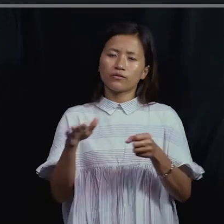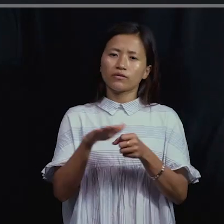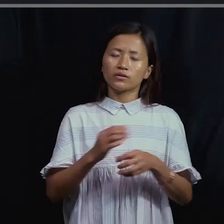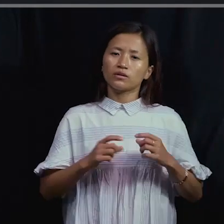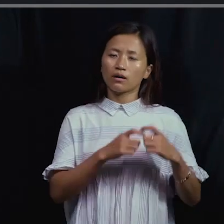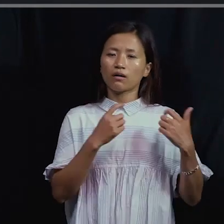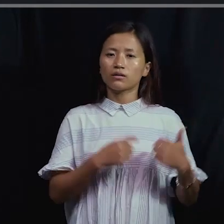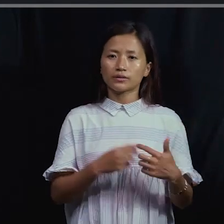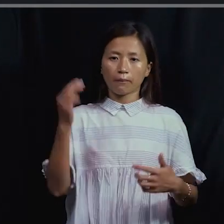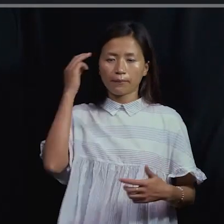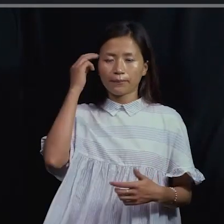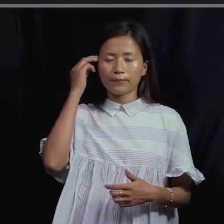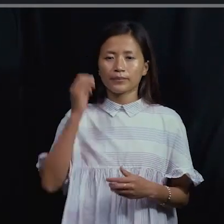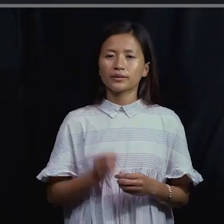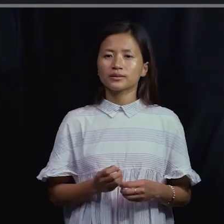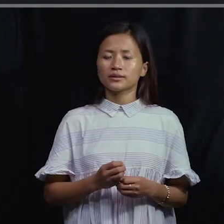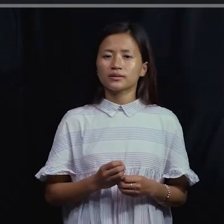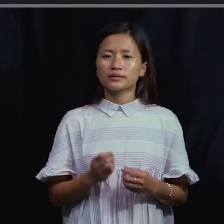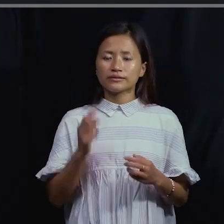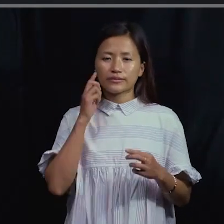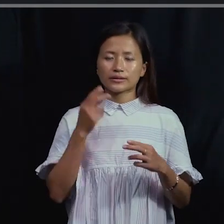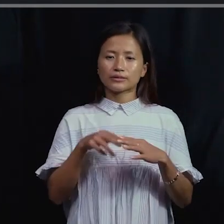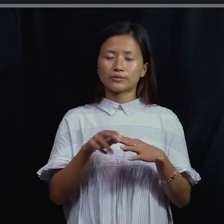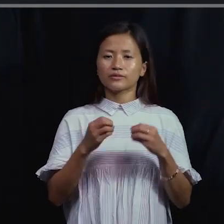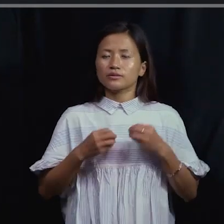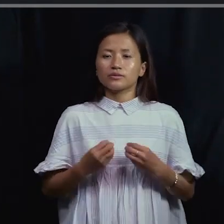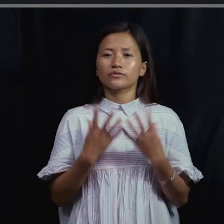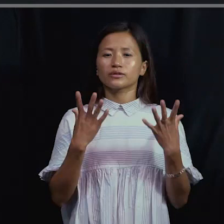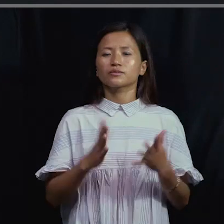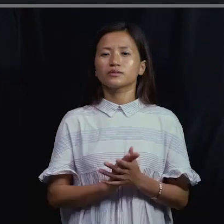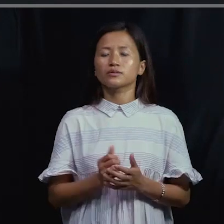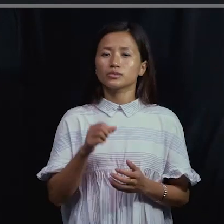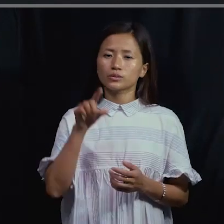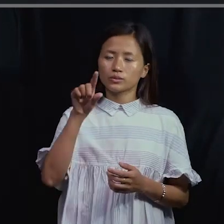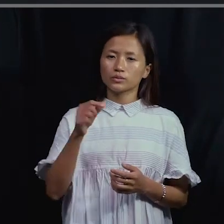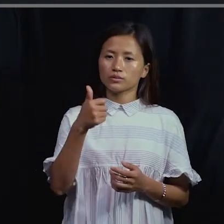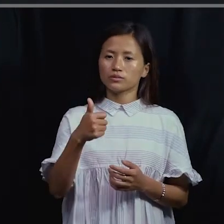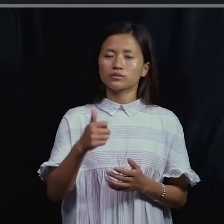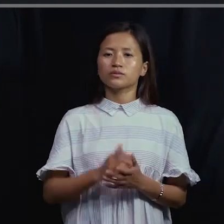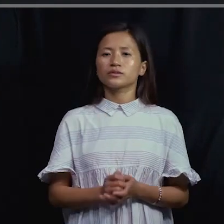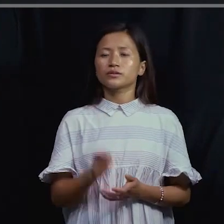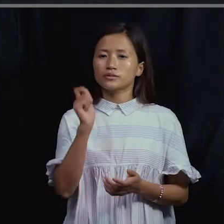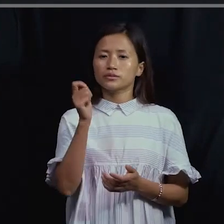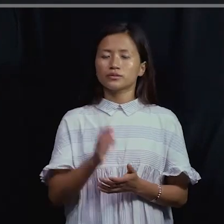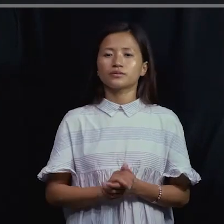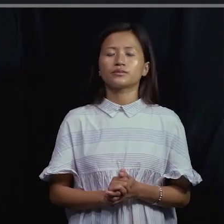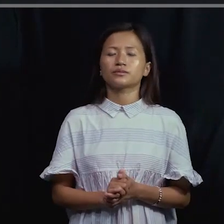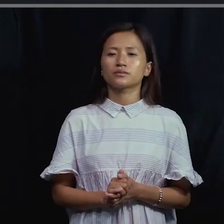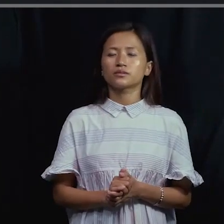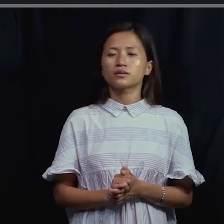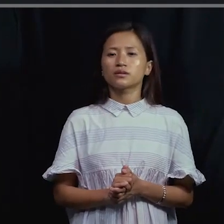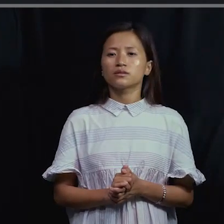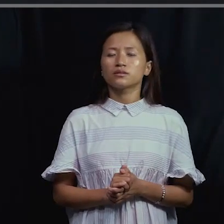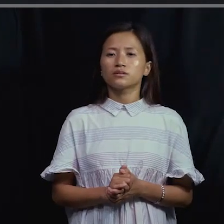mind in that, okay? So they become very expressive, and then they are good in doing their job also, okay? So they become